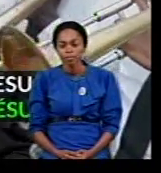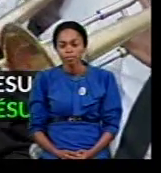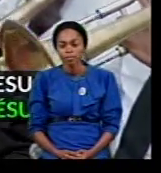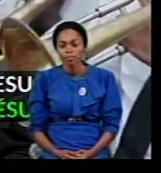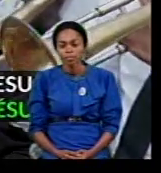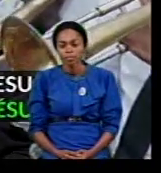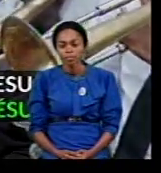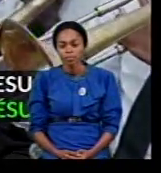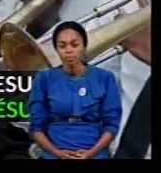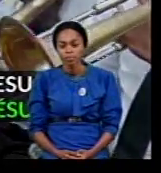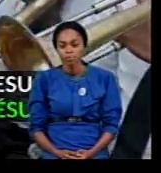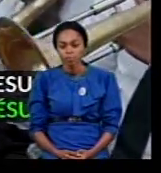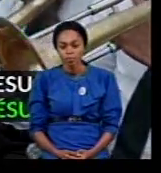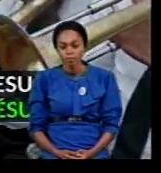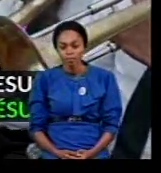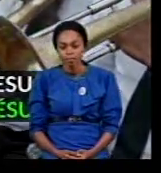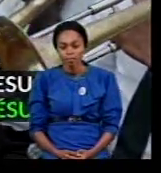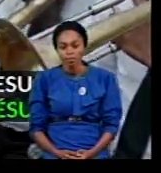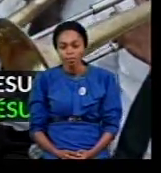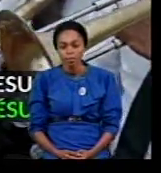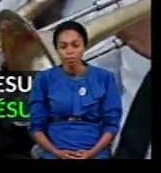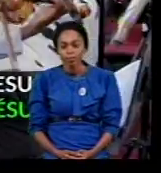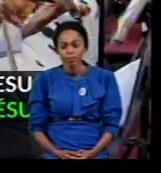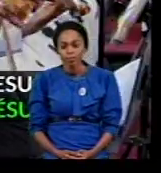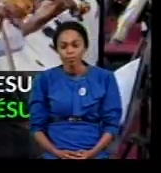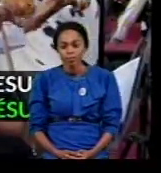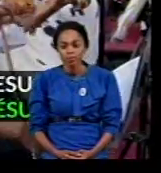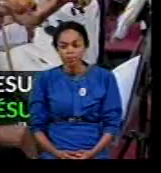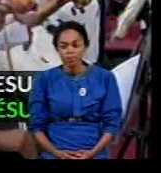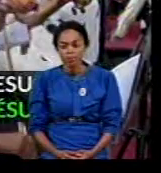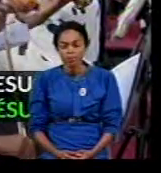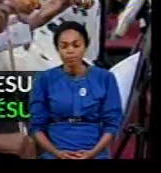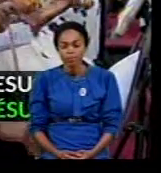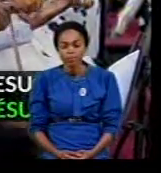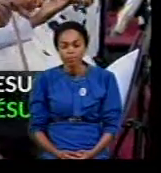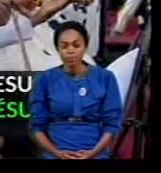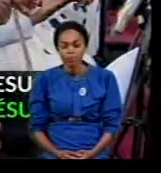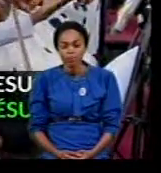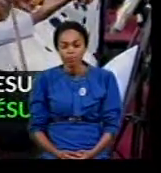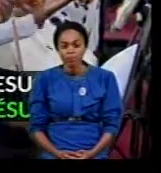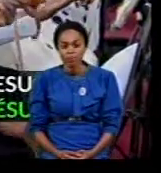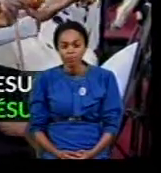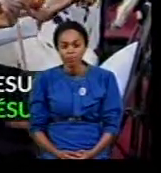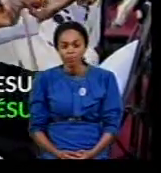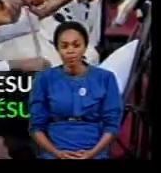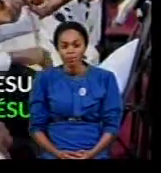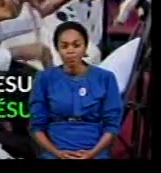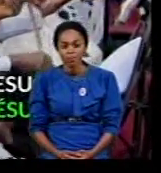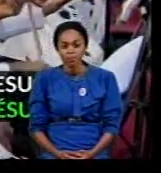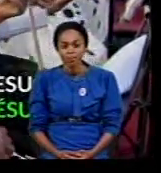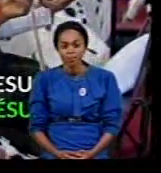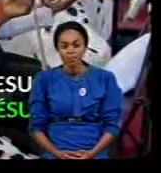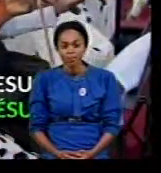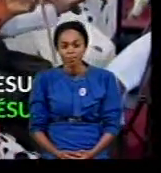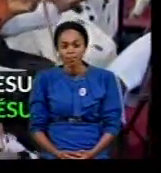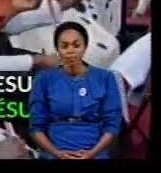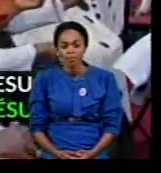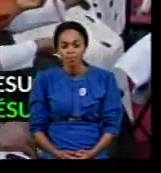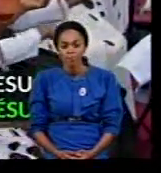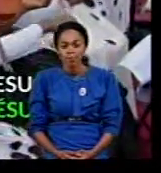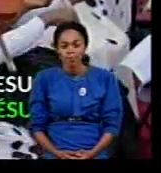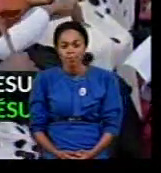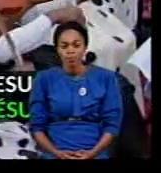What God himself has said to me, I'm with you, that mighty man of valor, that's not enough for me, but if this happens, then shall I